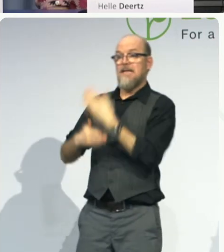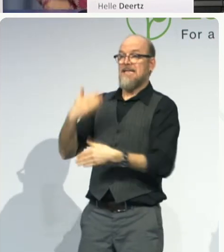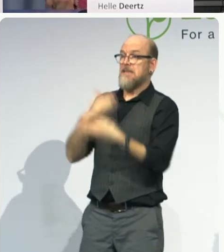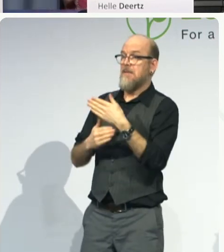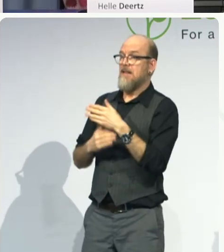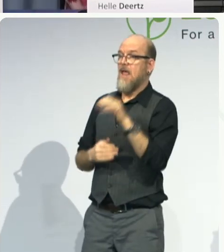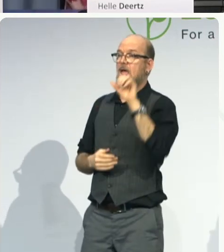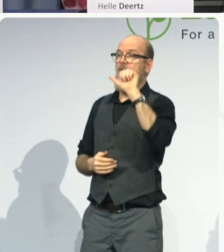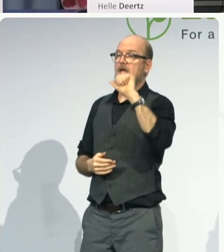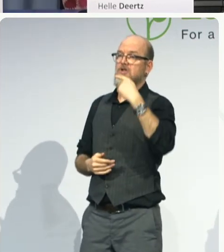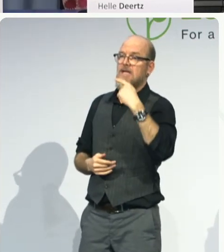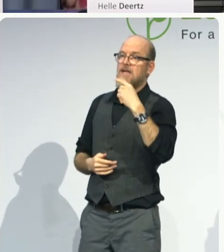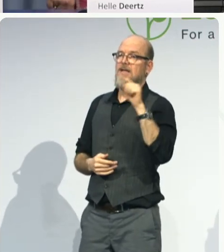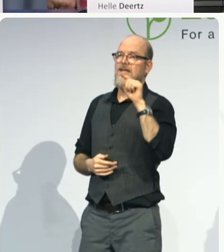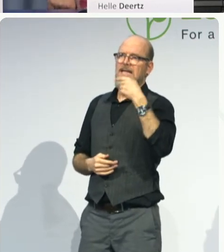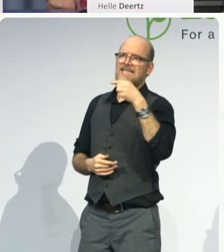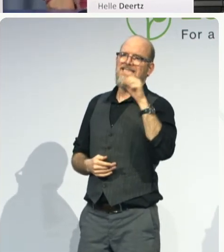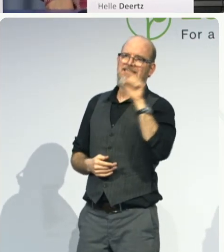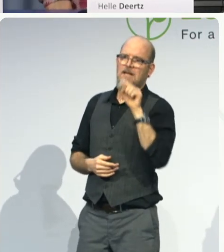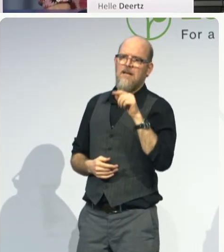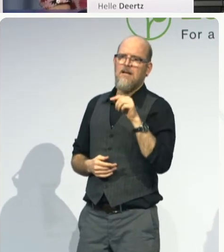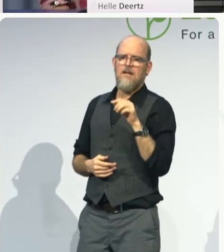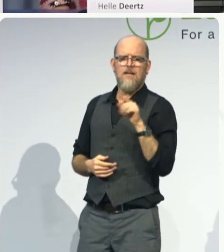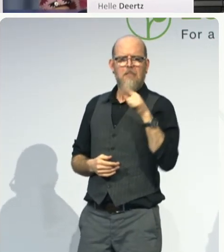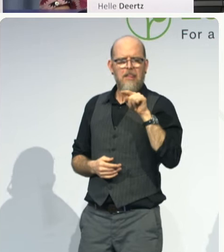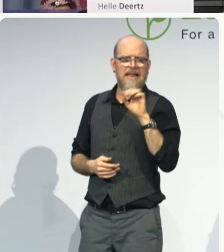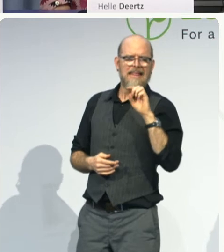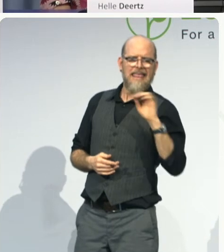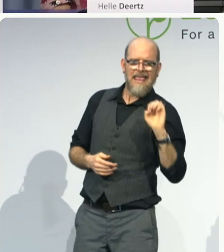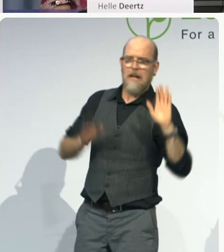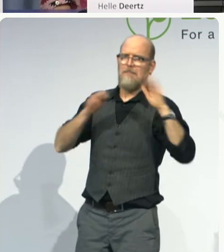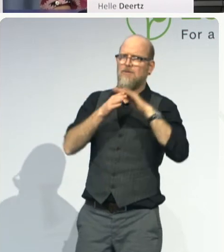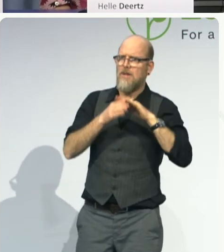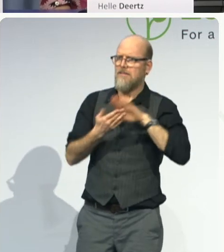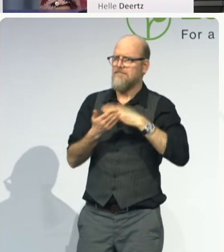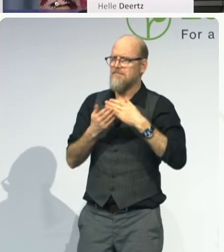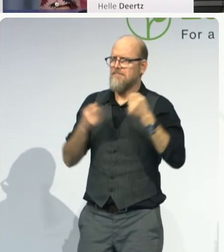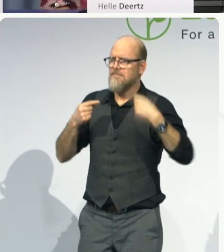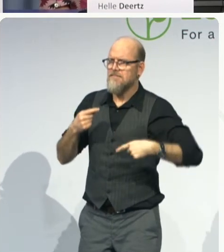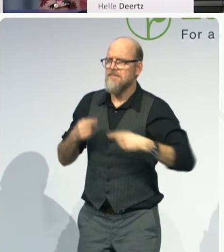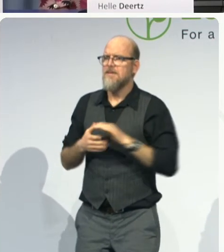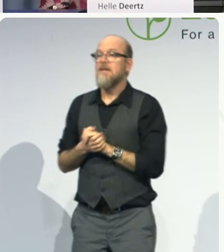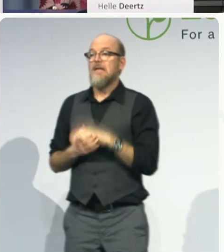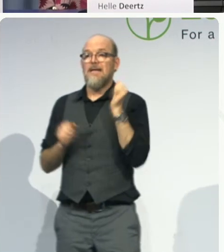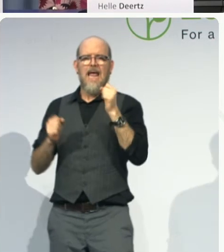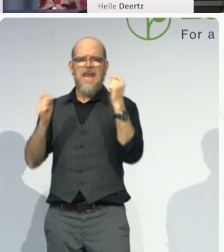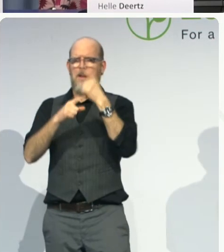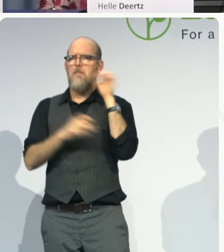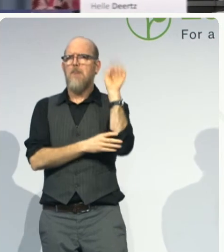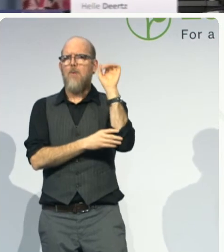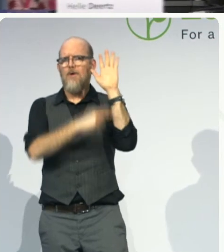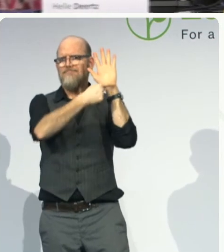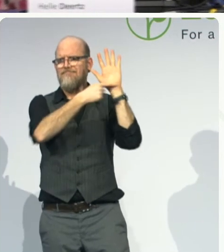disability@giz.de, and our personal contact addresses. And we are happy to share with you more information.